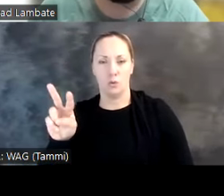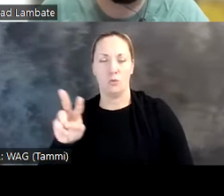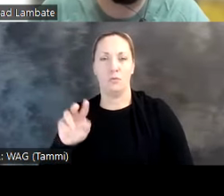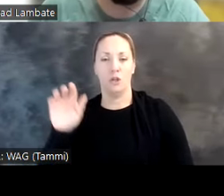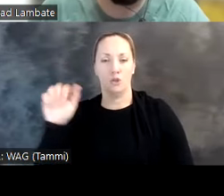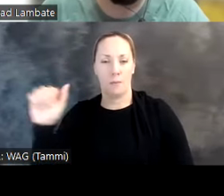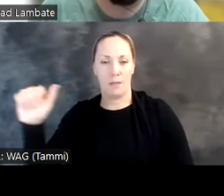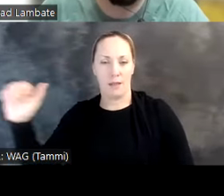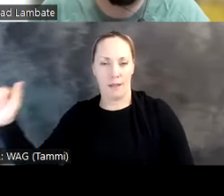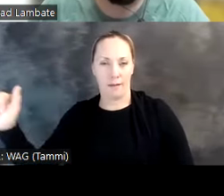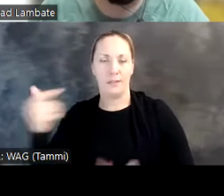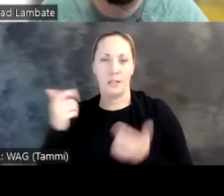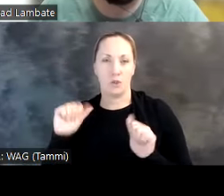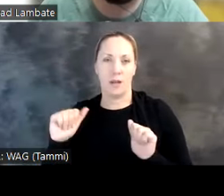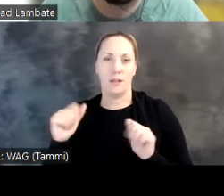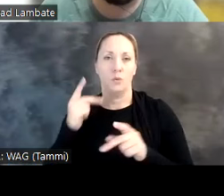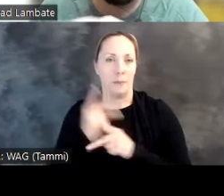as